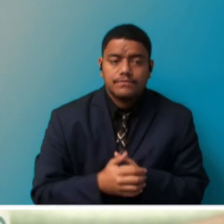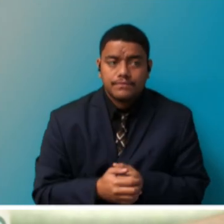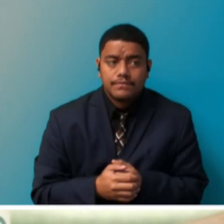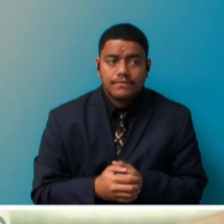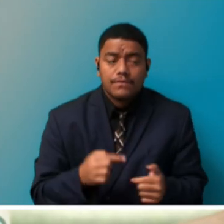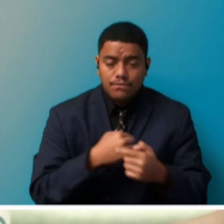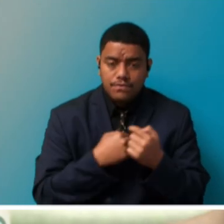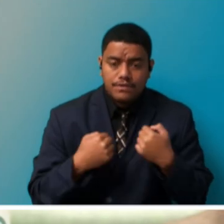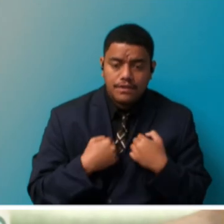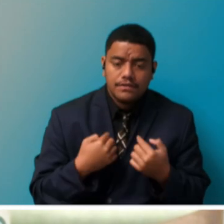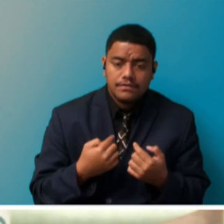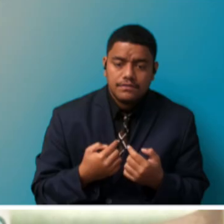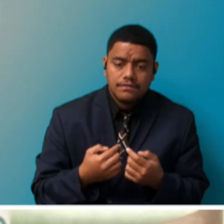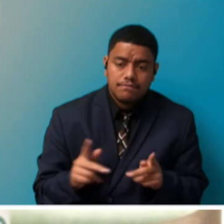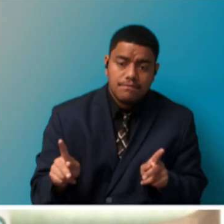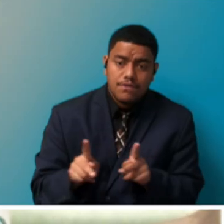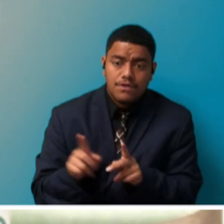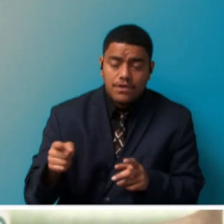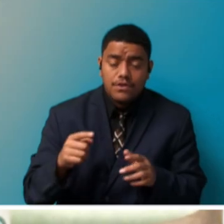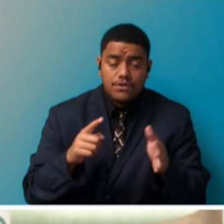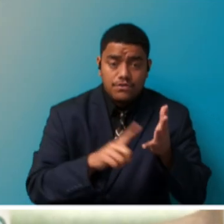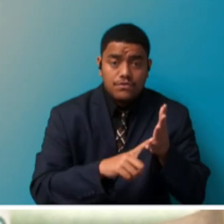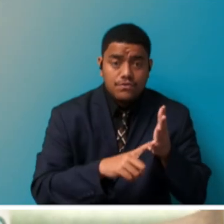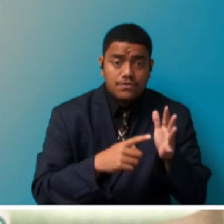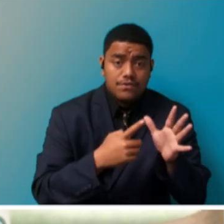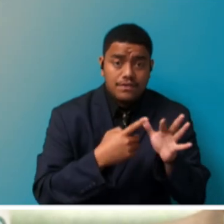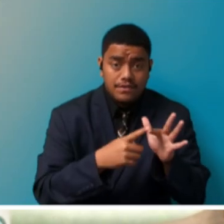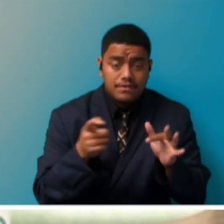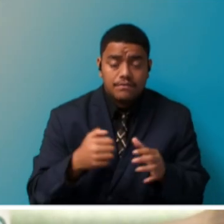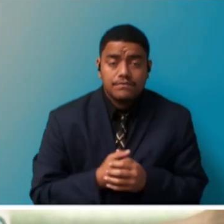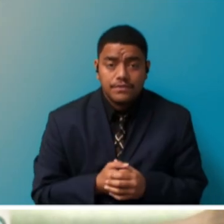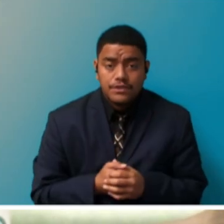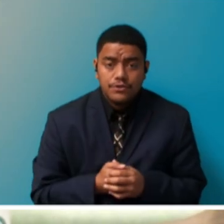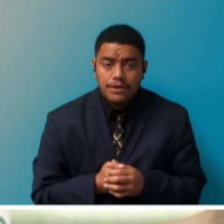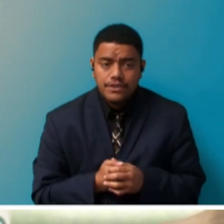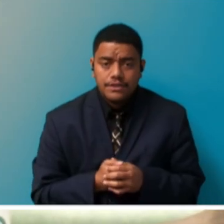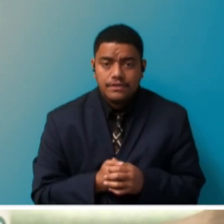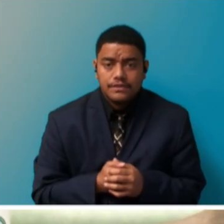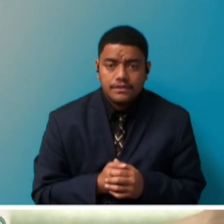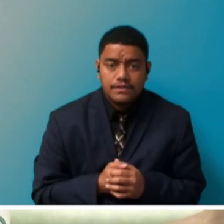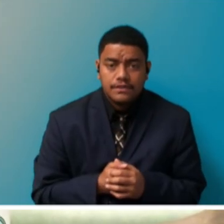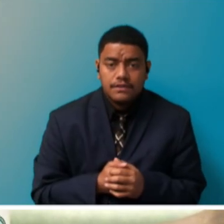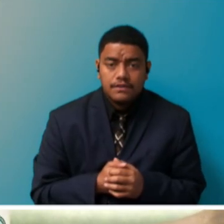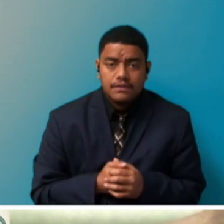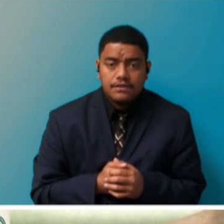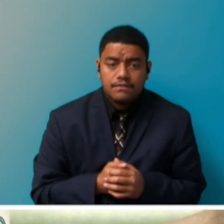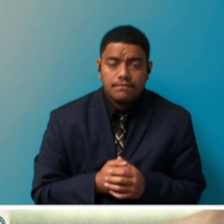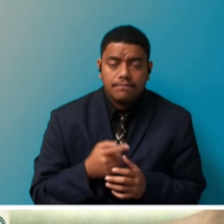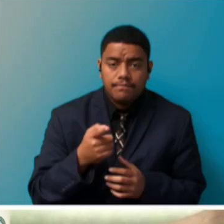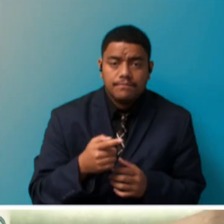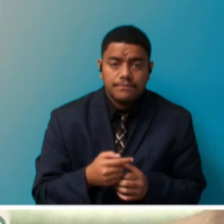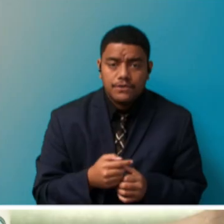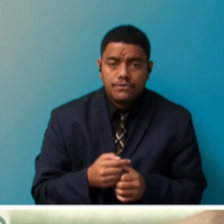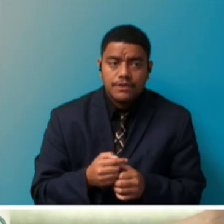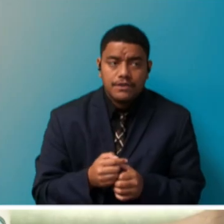The preference for the UAE is to do it on a regional basis. So there are some discussions with some members in